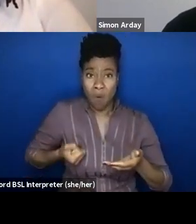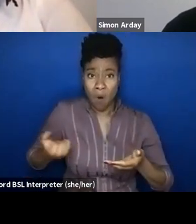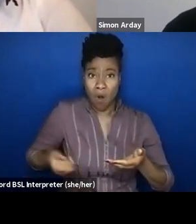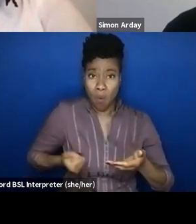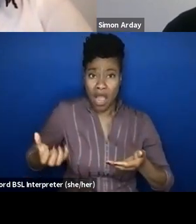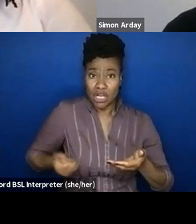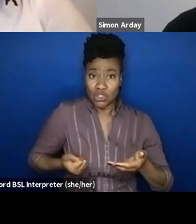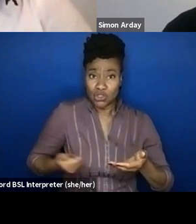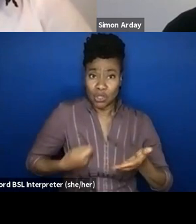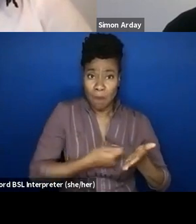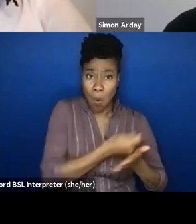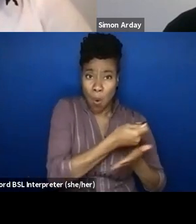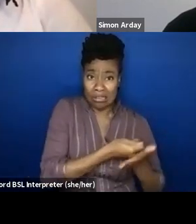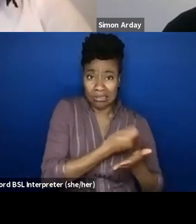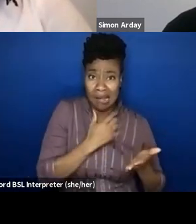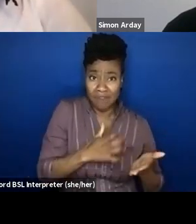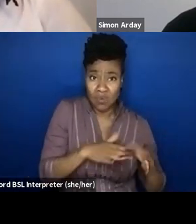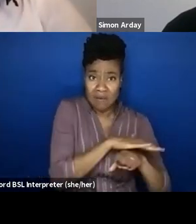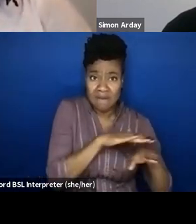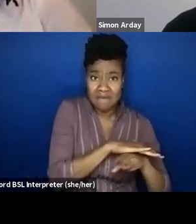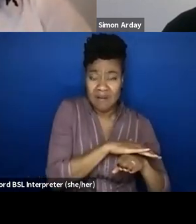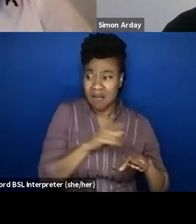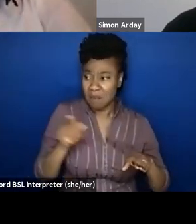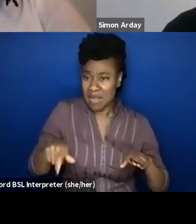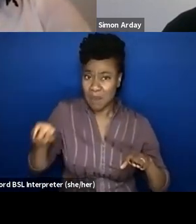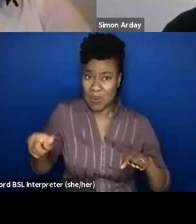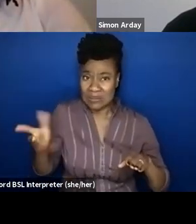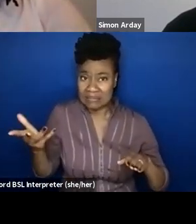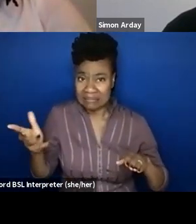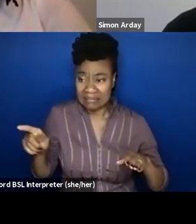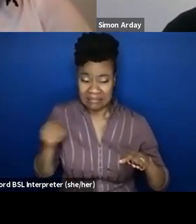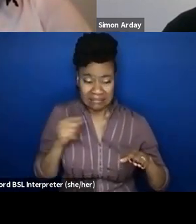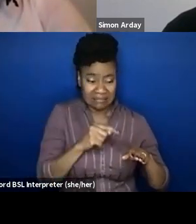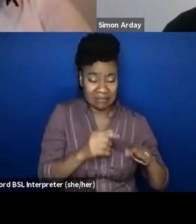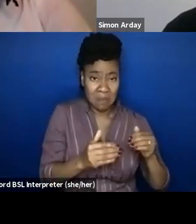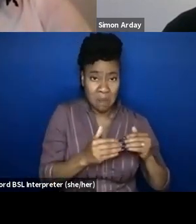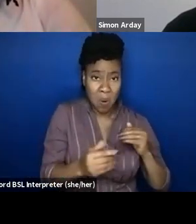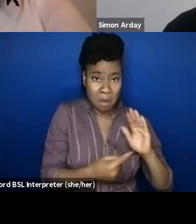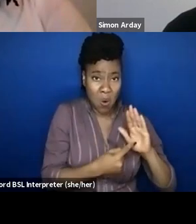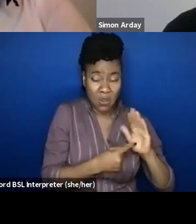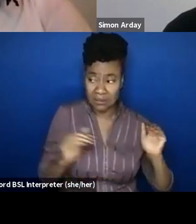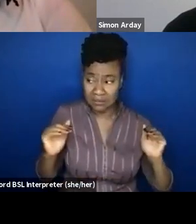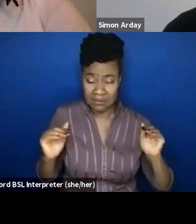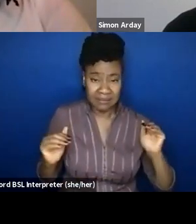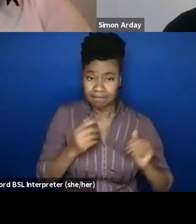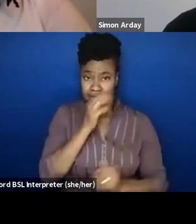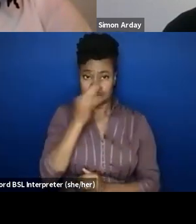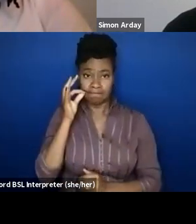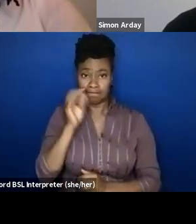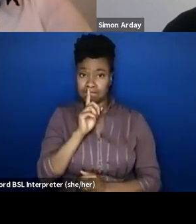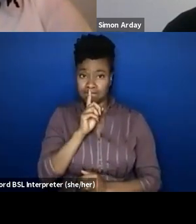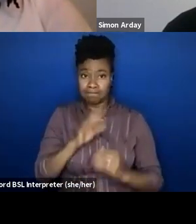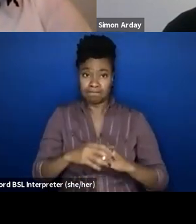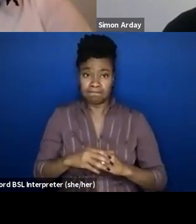people. And sometimes that can be an issue. So I think more nurses advocating for